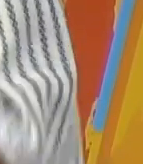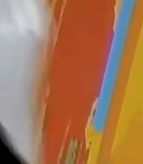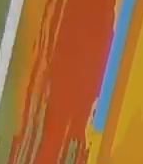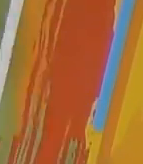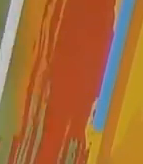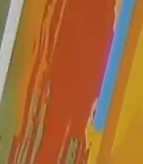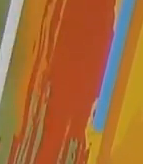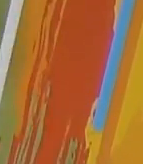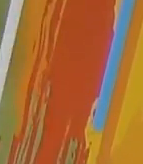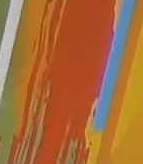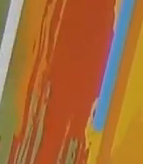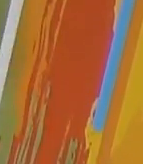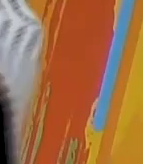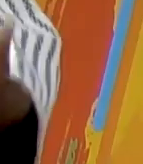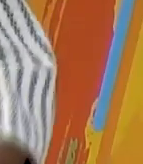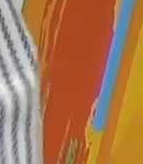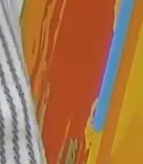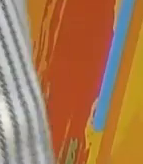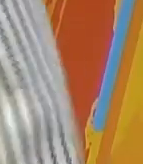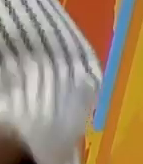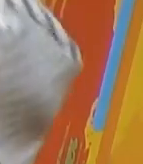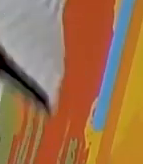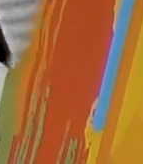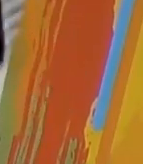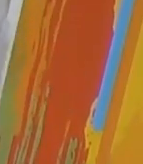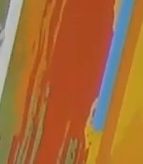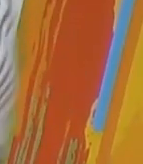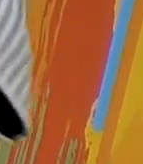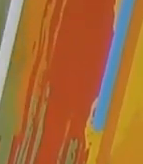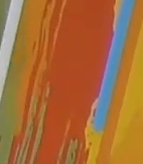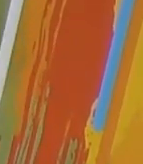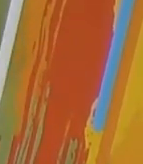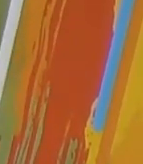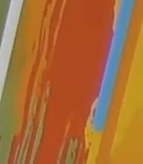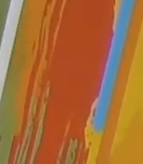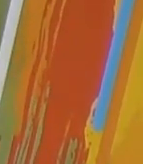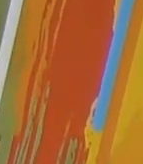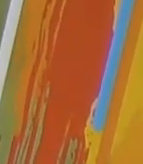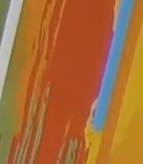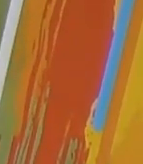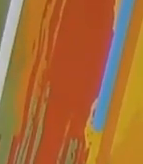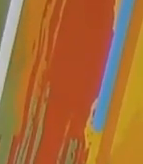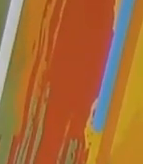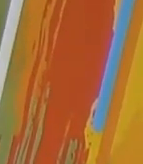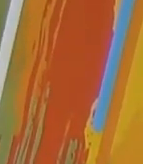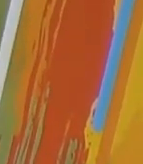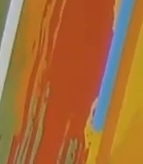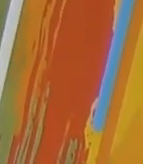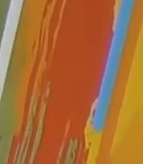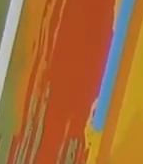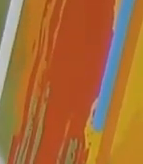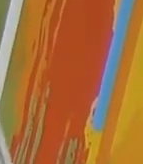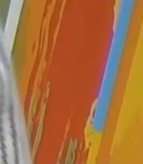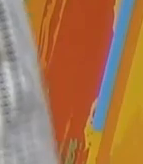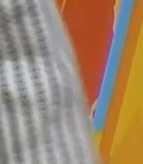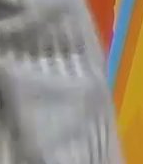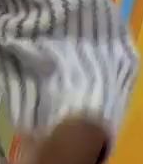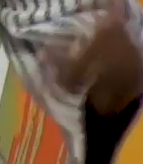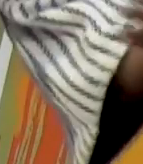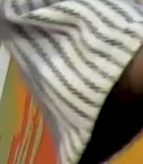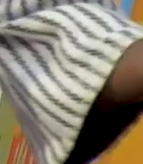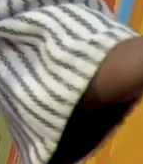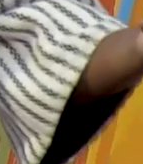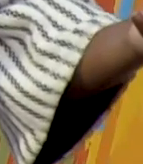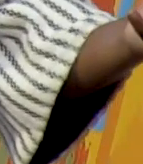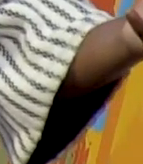to get better. If I stay later in the office, it's going to get better. If I get that raise and sign that deal, even if I lose my sanity, it's going to get better.